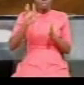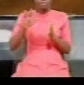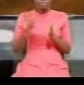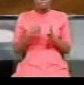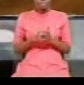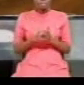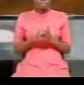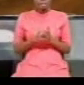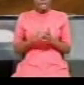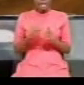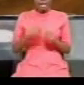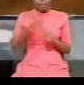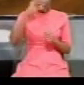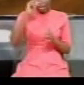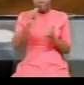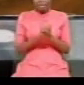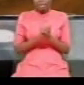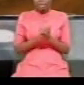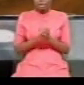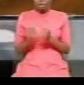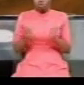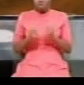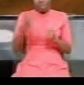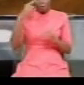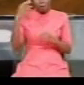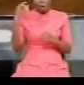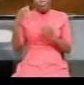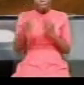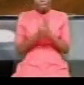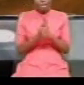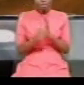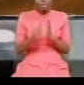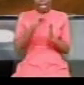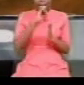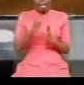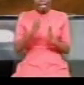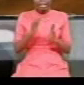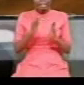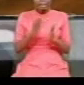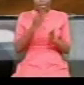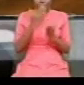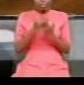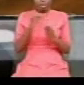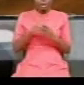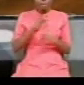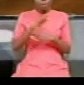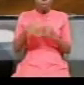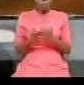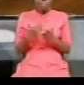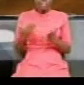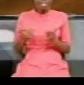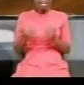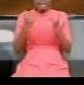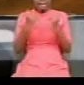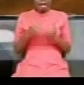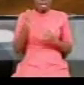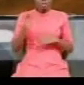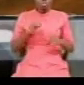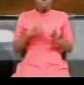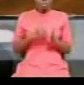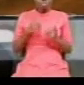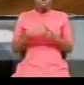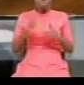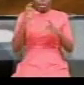every man that striveth for mastery is temperate in all things. Now, they do